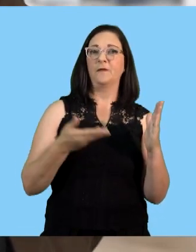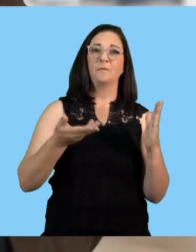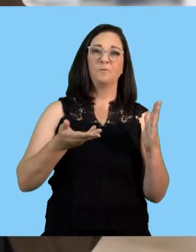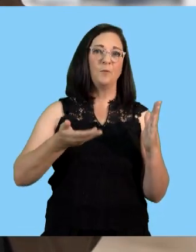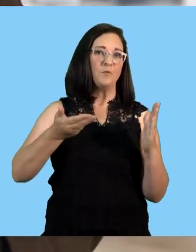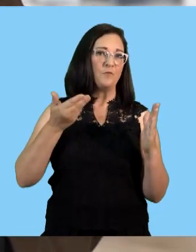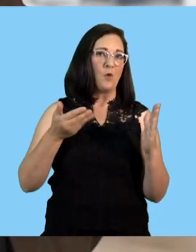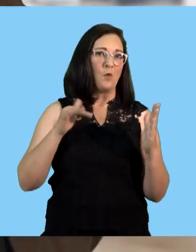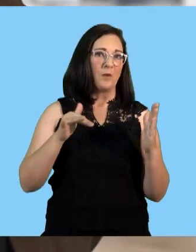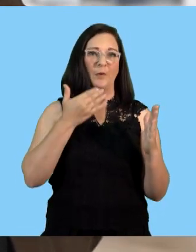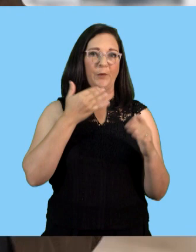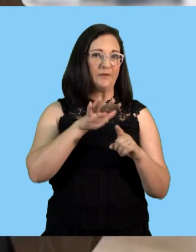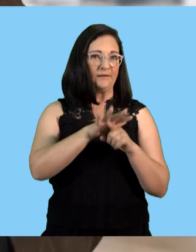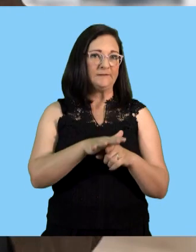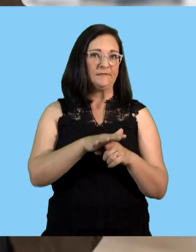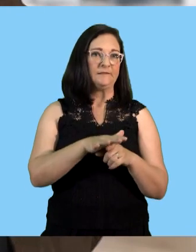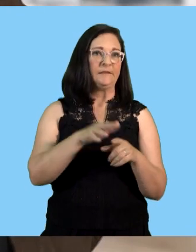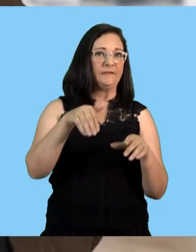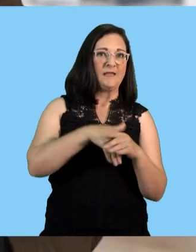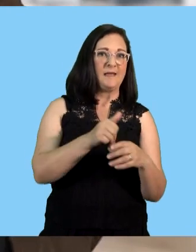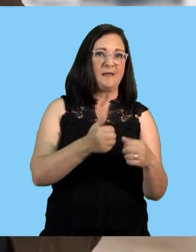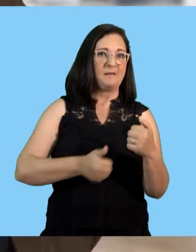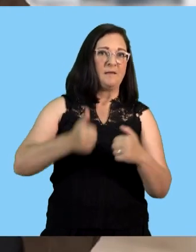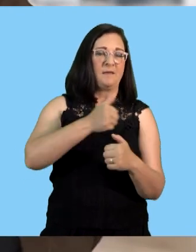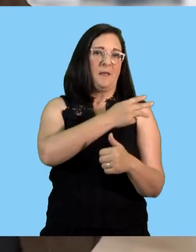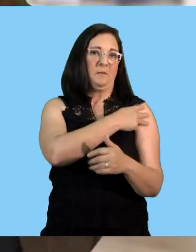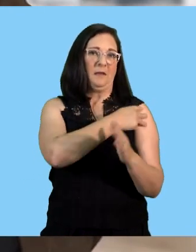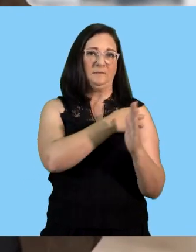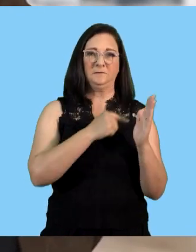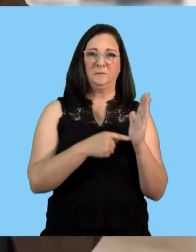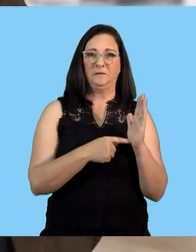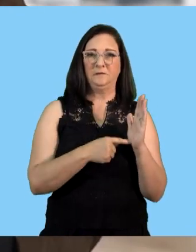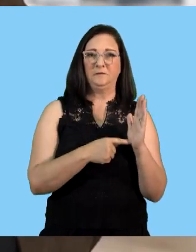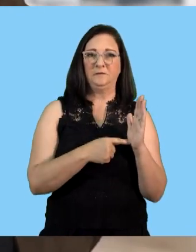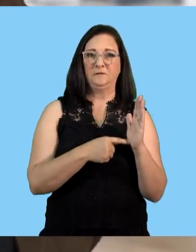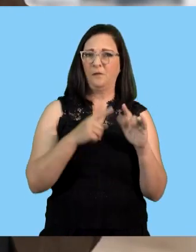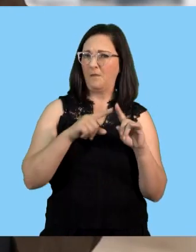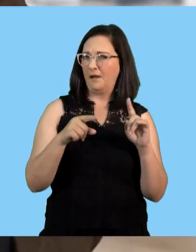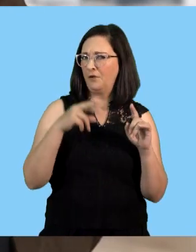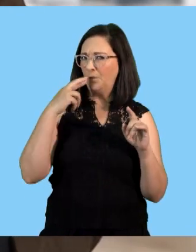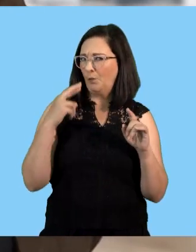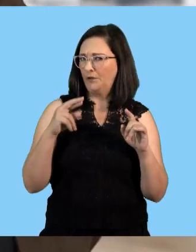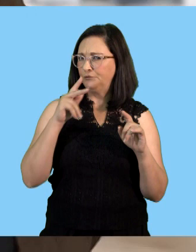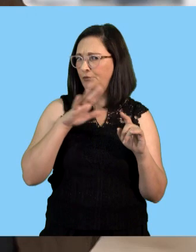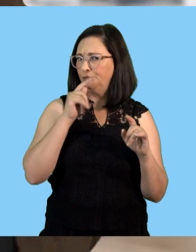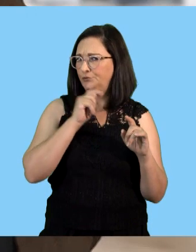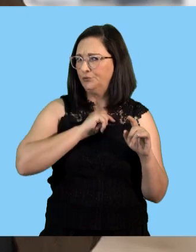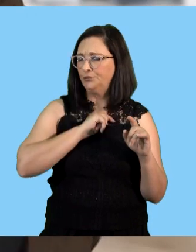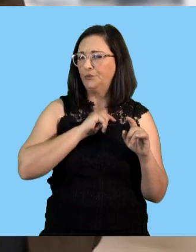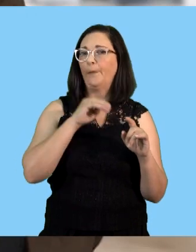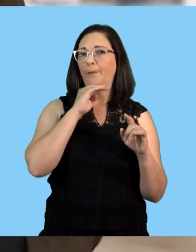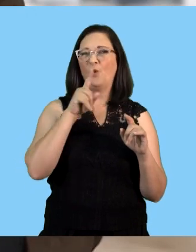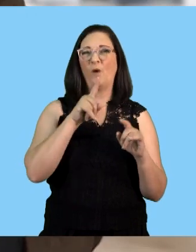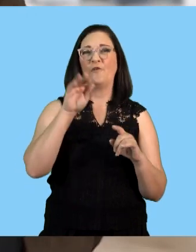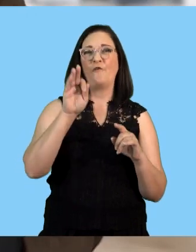got maybe a previously disadvantaged individual as in management, whereas in practice or in reality, it's